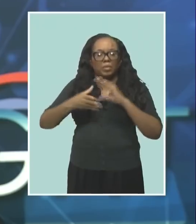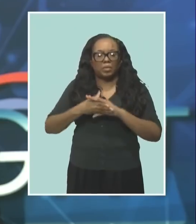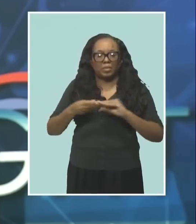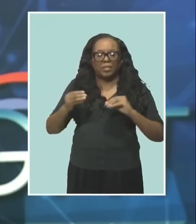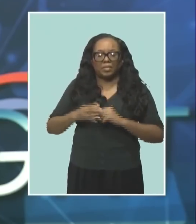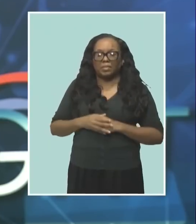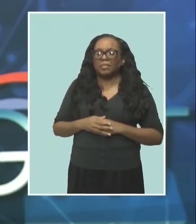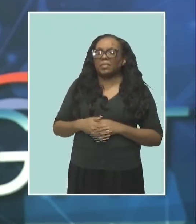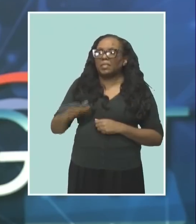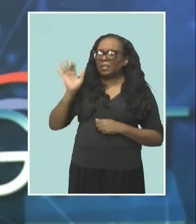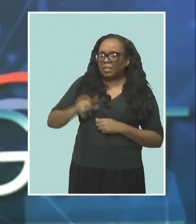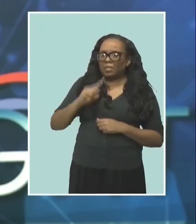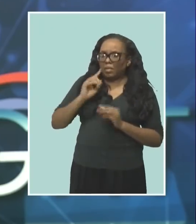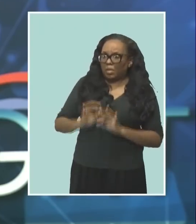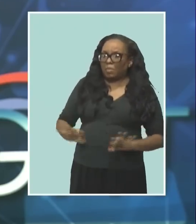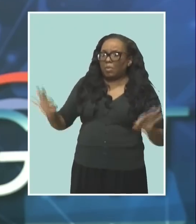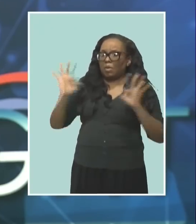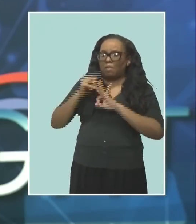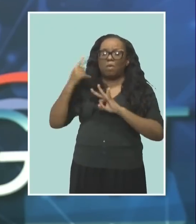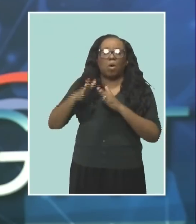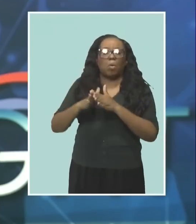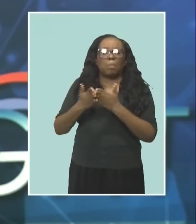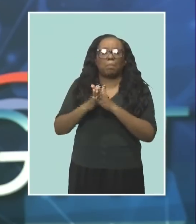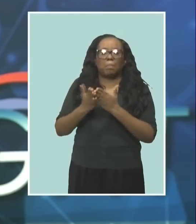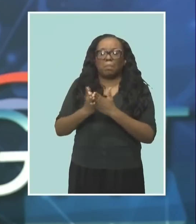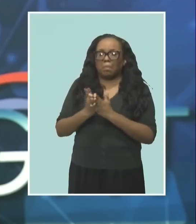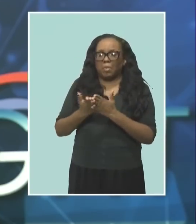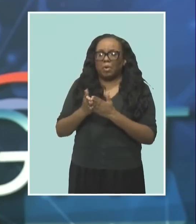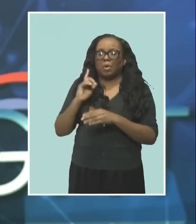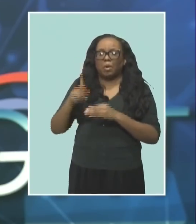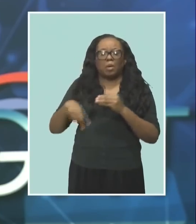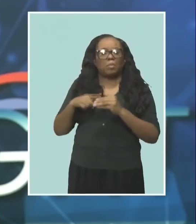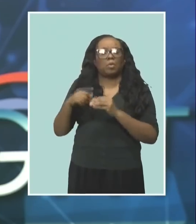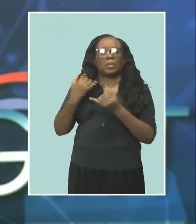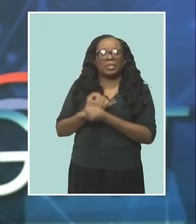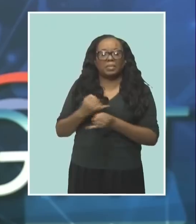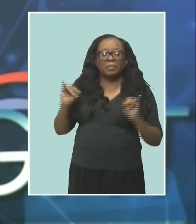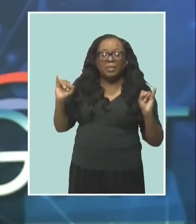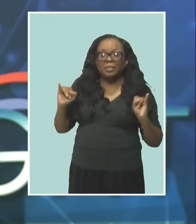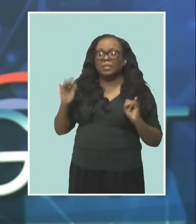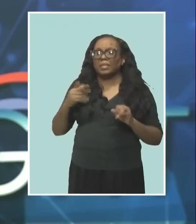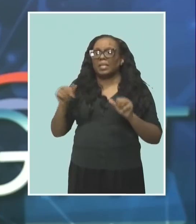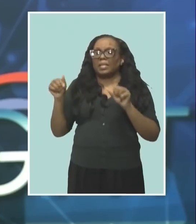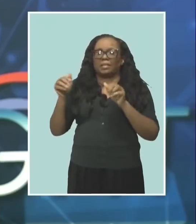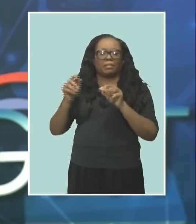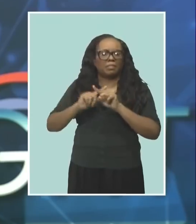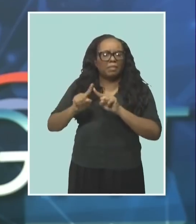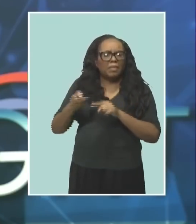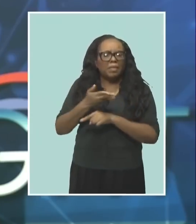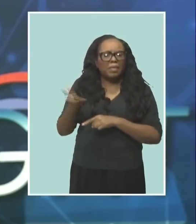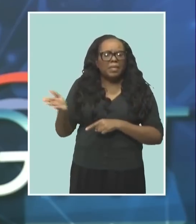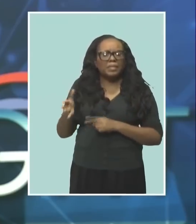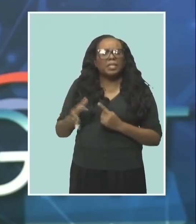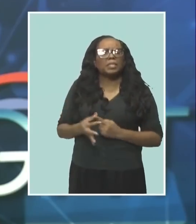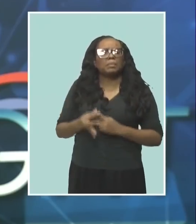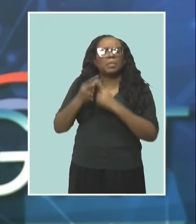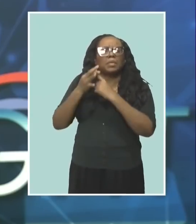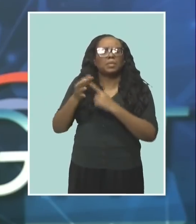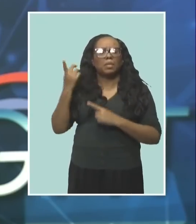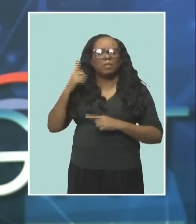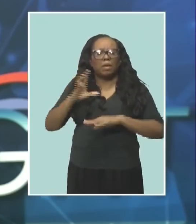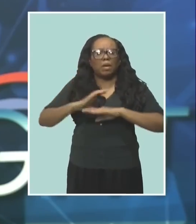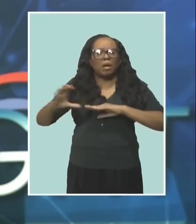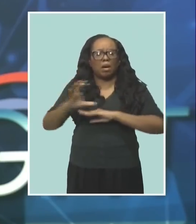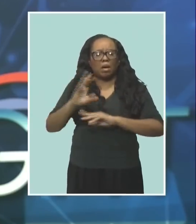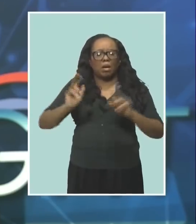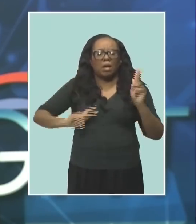views shared during the launch of the book Independence, Colonial Relics and Monuments in the Caribbean at the Barbados Museum and Historical